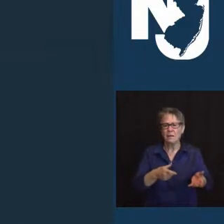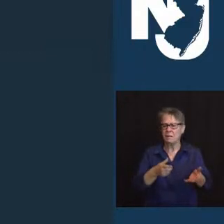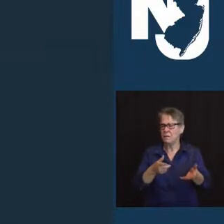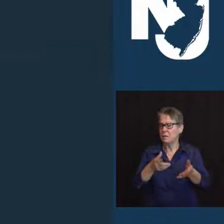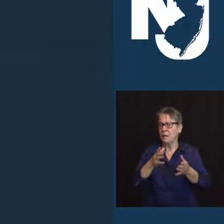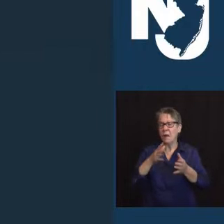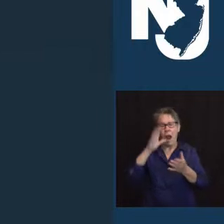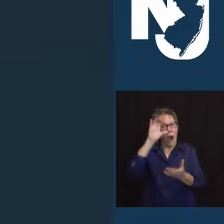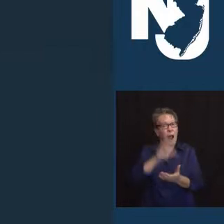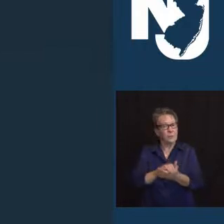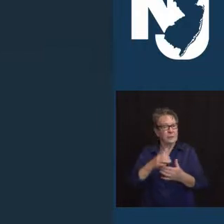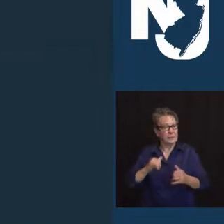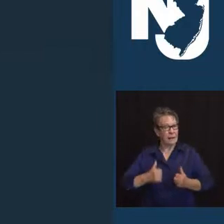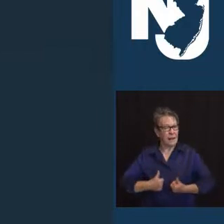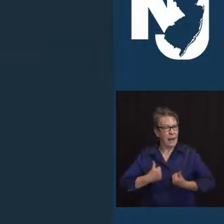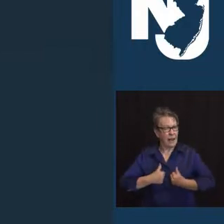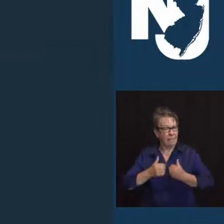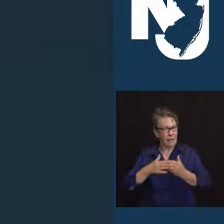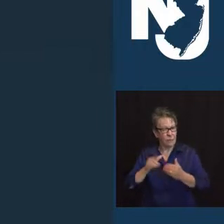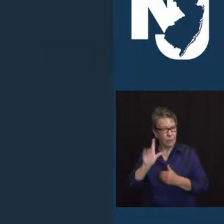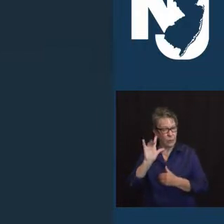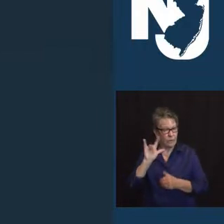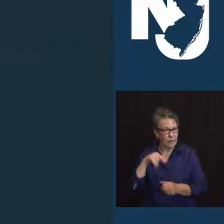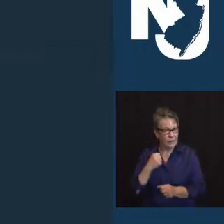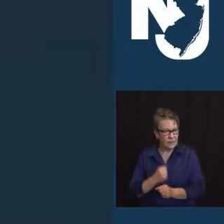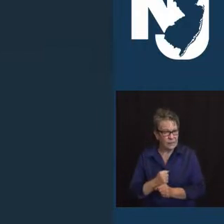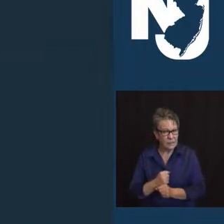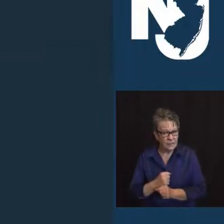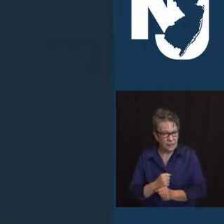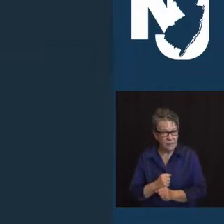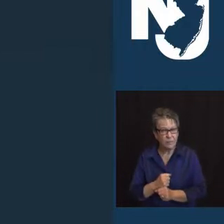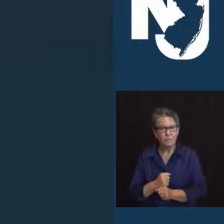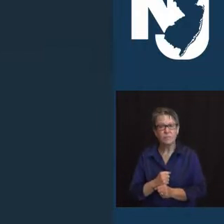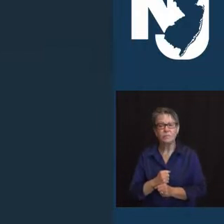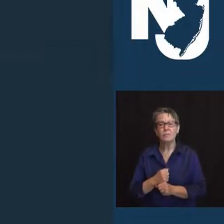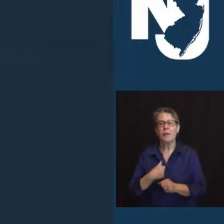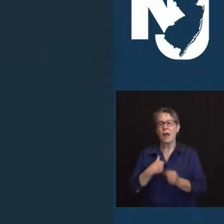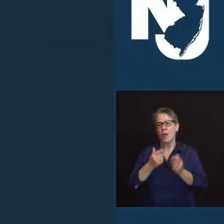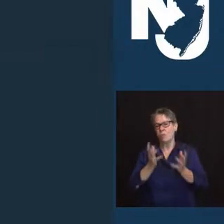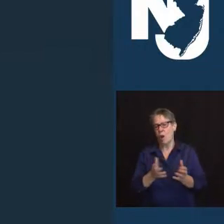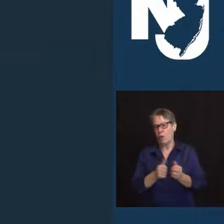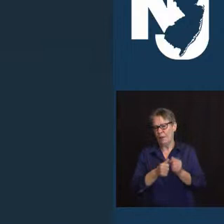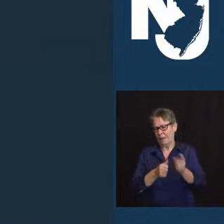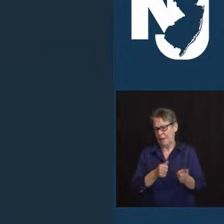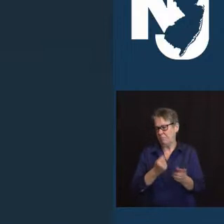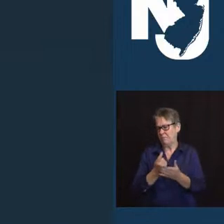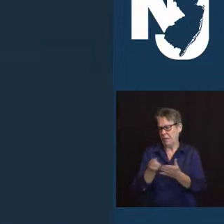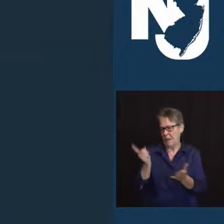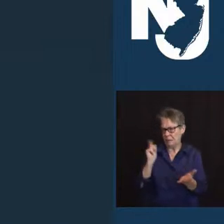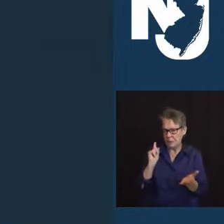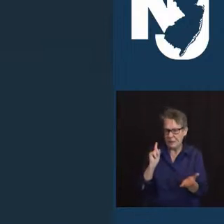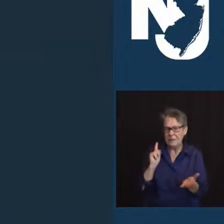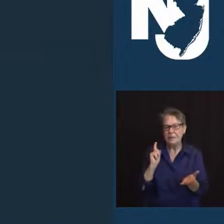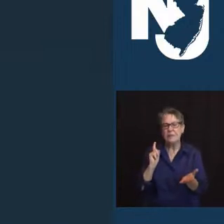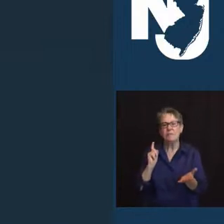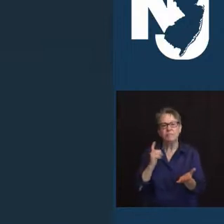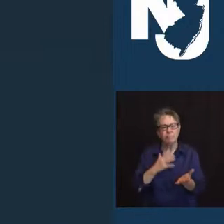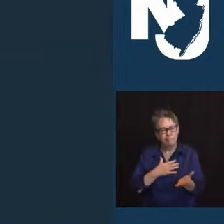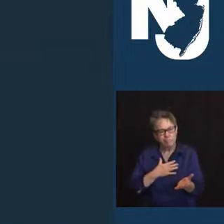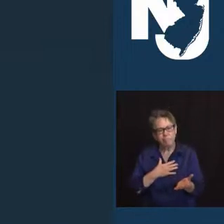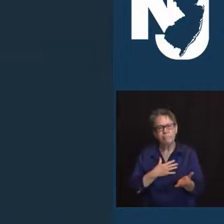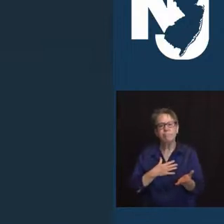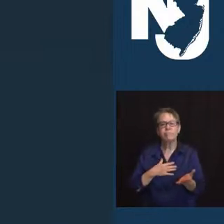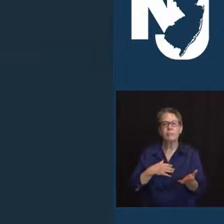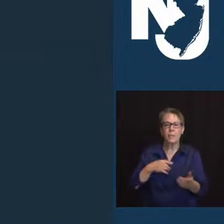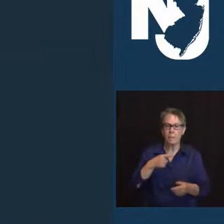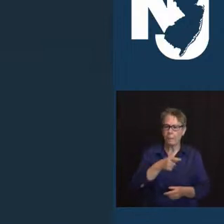Dr. Shah Kandiat, and I had the great honor of speaking with Shah last week as well. He also leaves his brother Matthew and